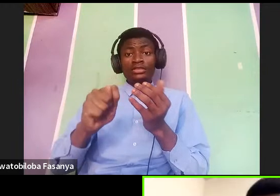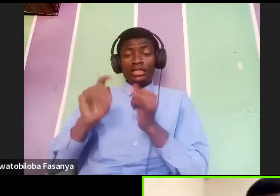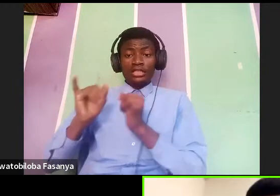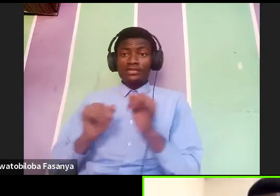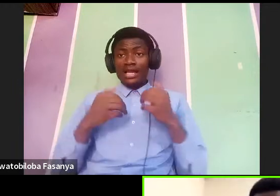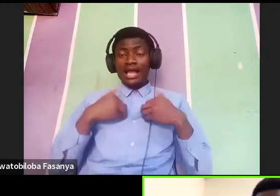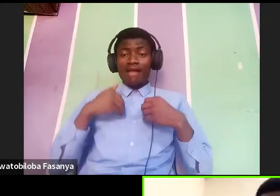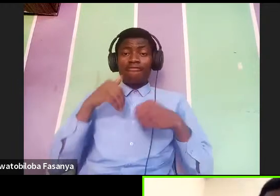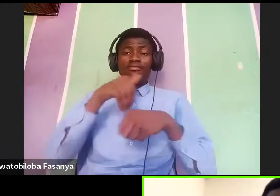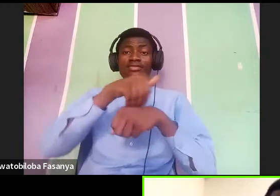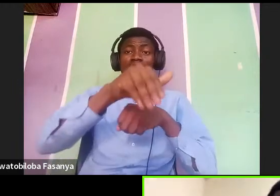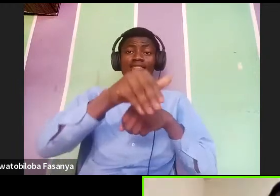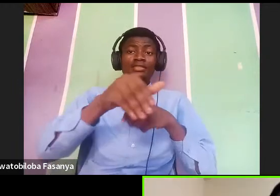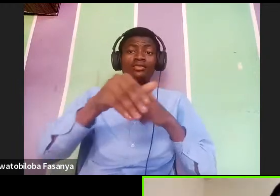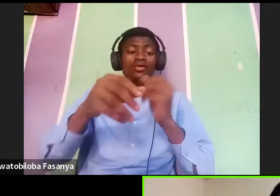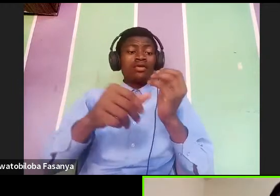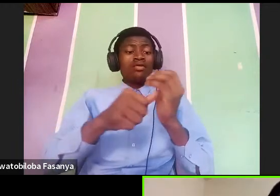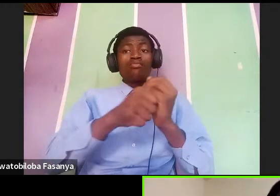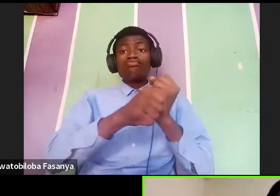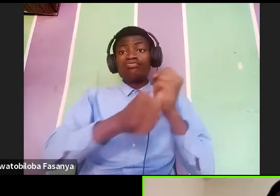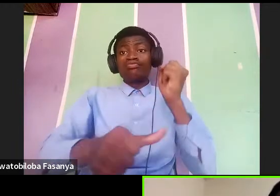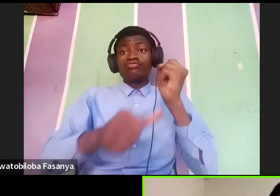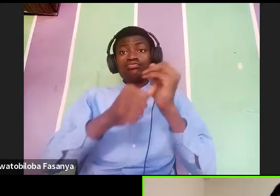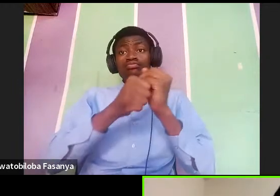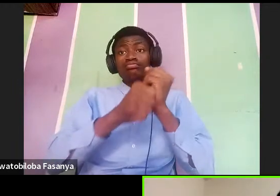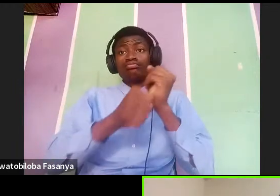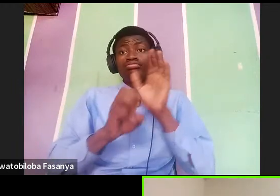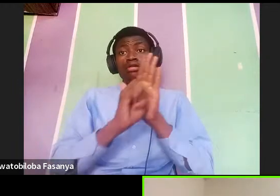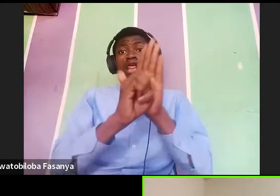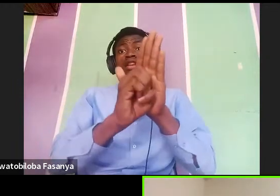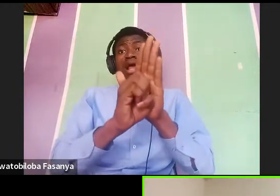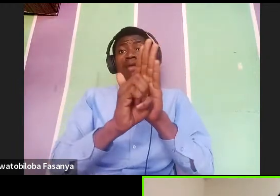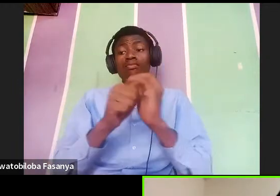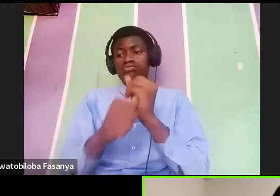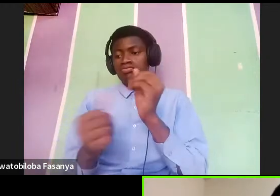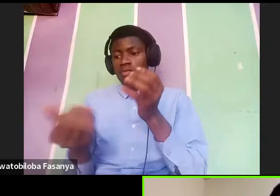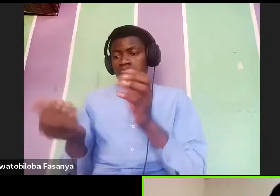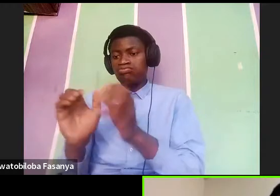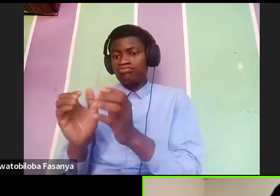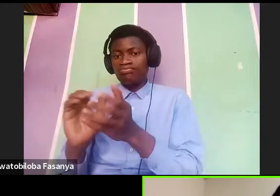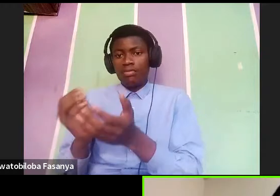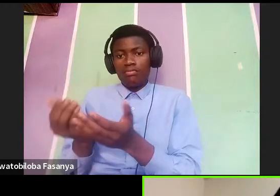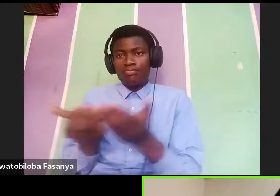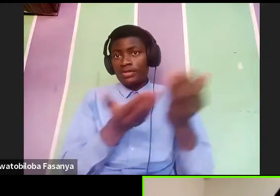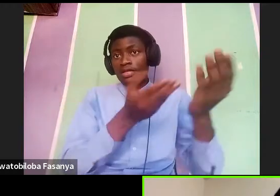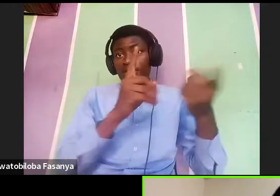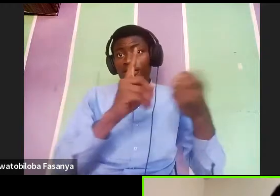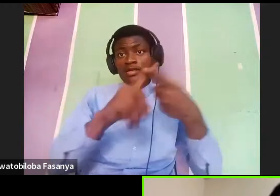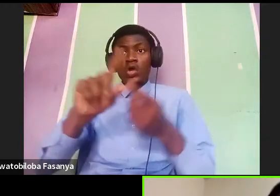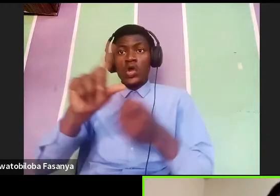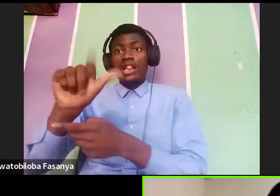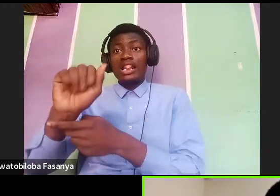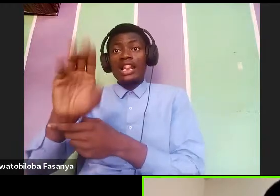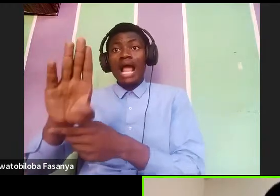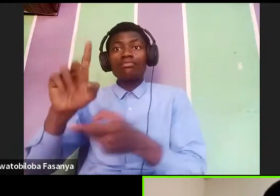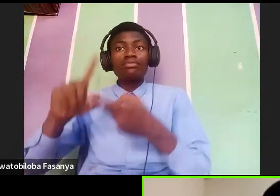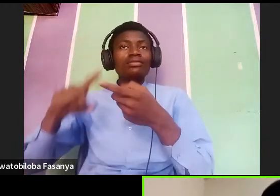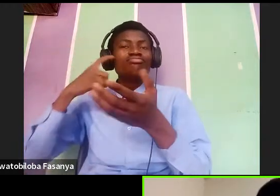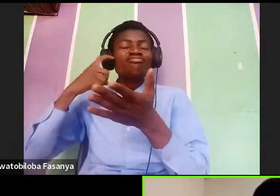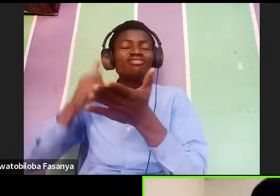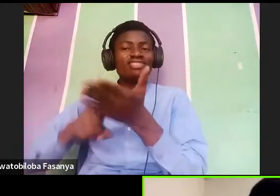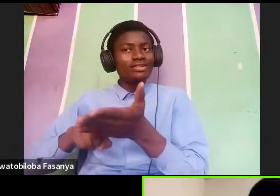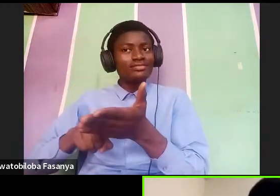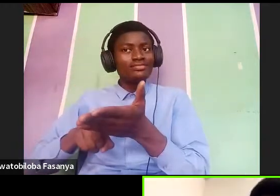to the lab. And then the lab actually identifies the bug in it and says, I think this type of bug, you